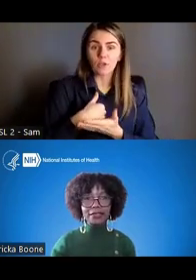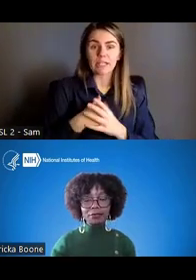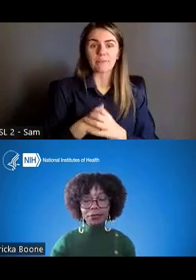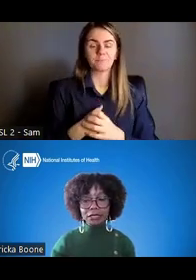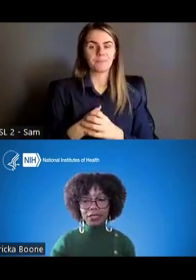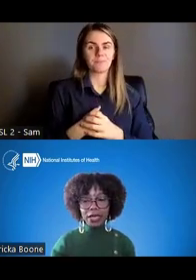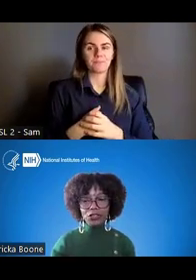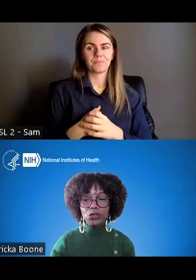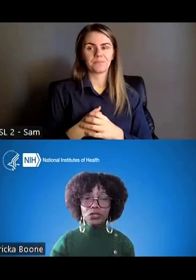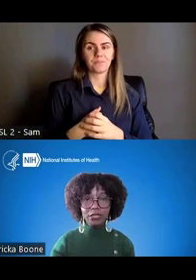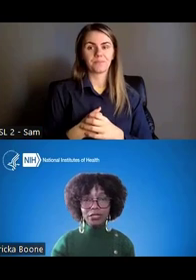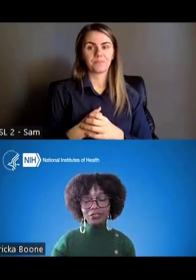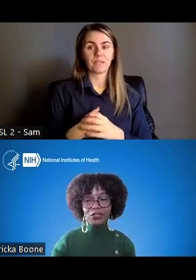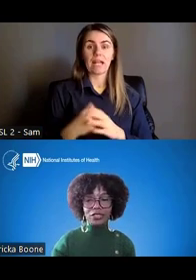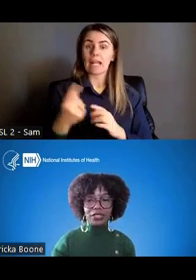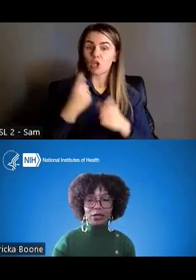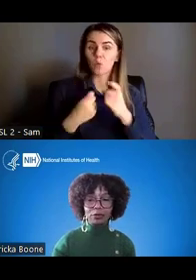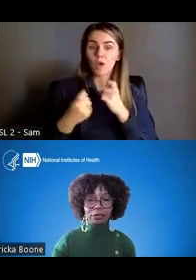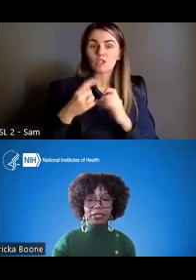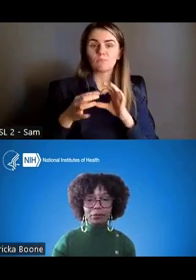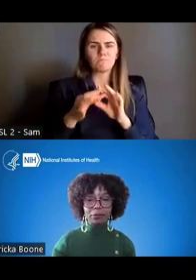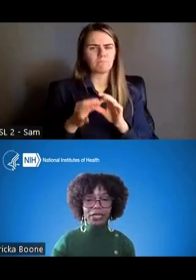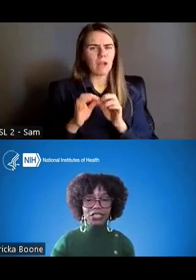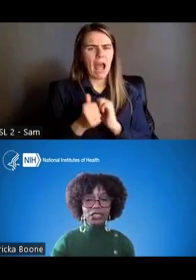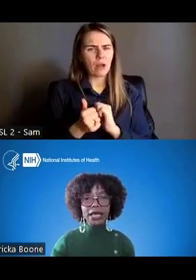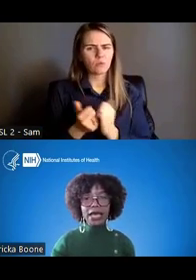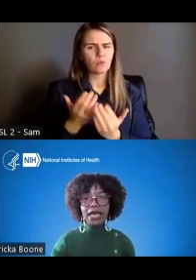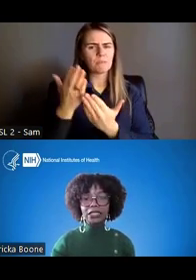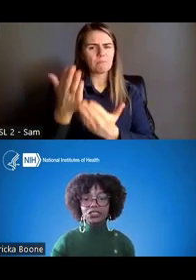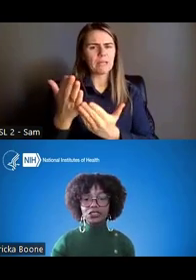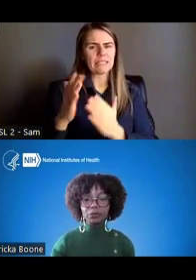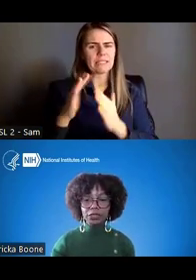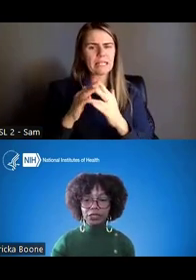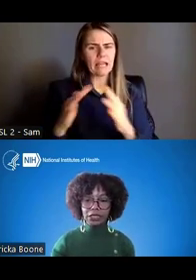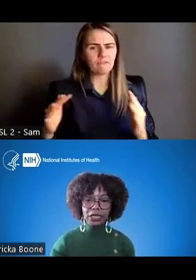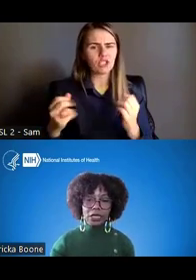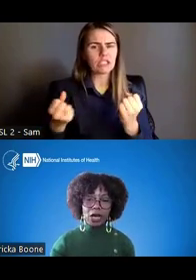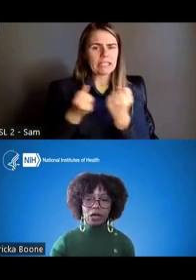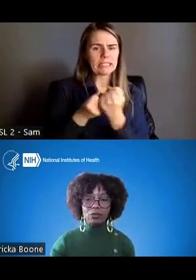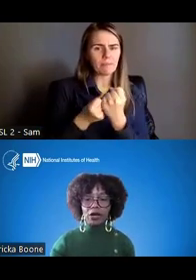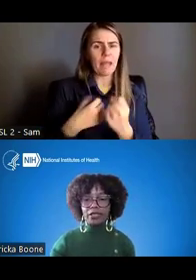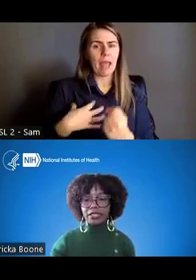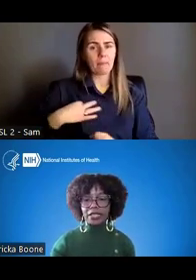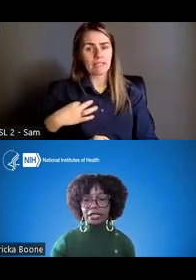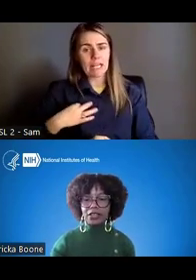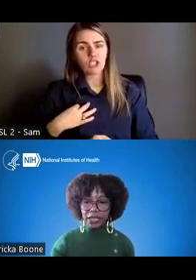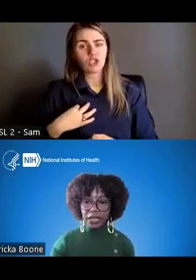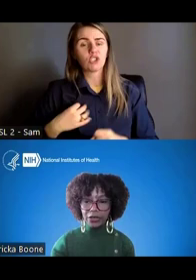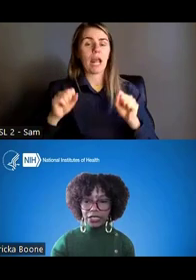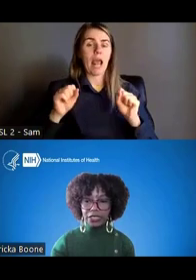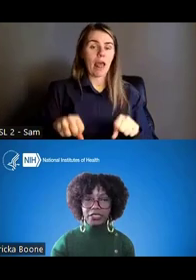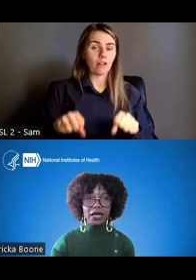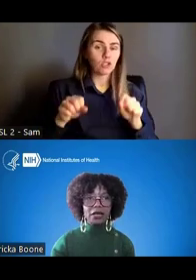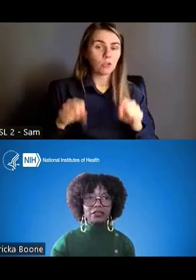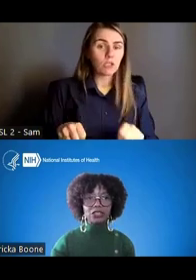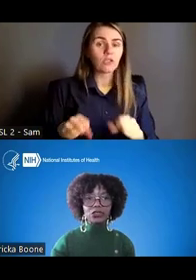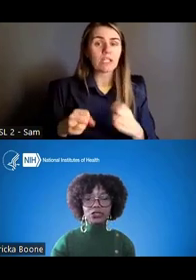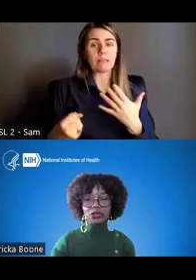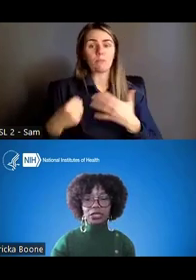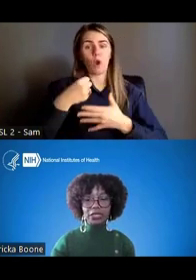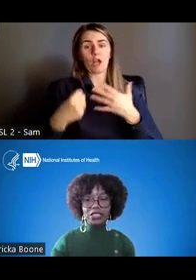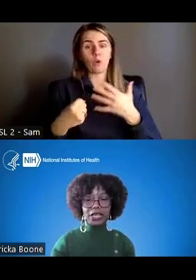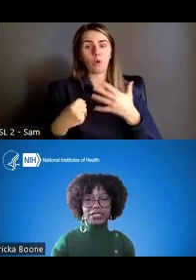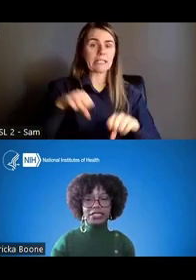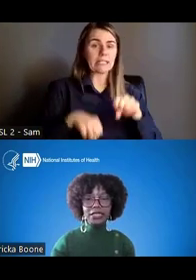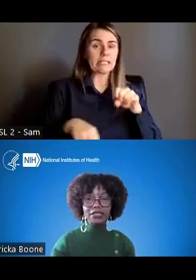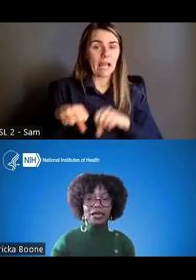about how to submit a diversity supplement application, eligibility, priority scientific areas of interest